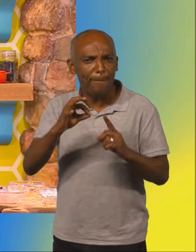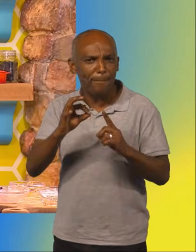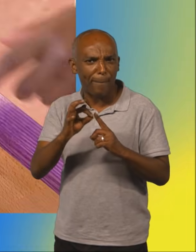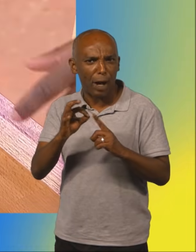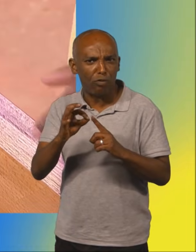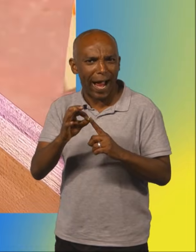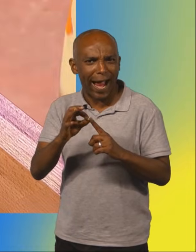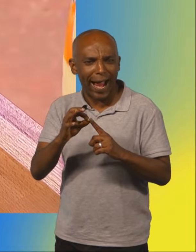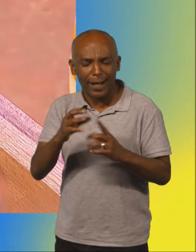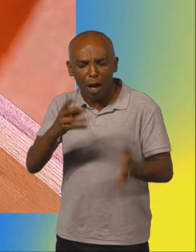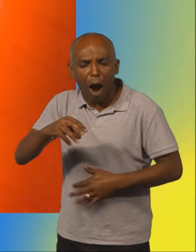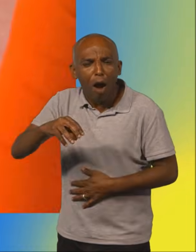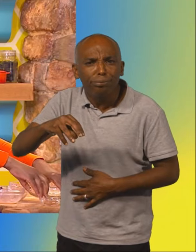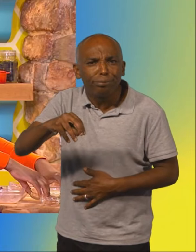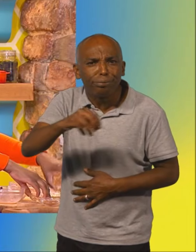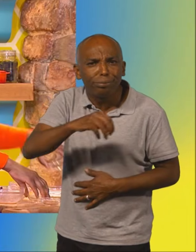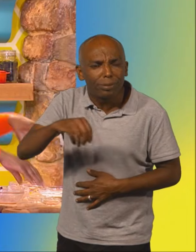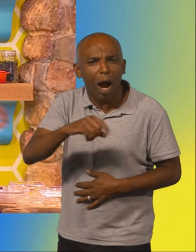cumin,